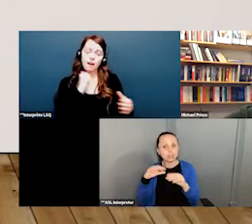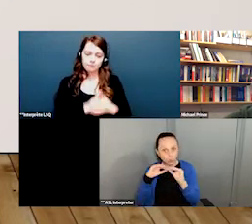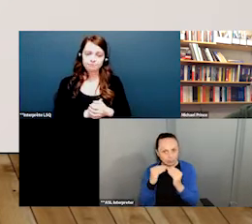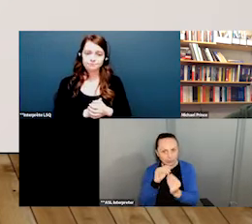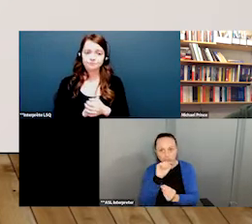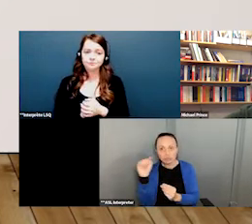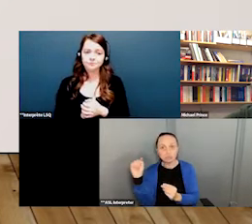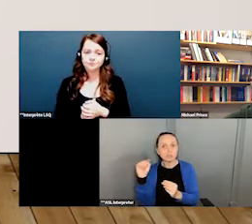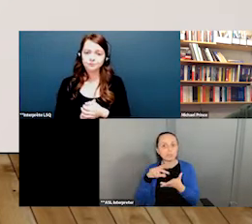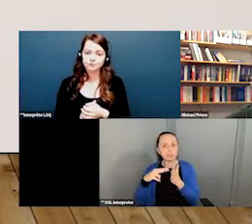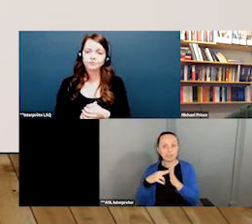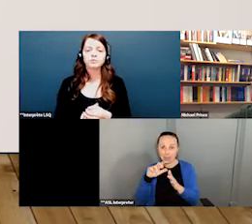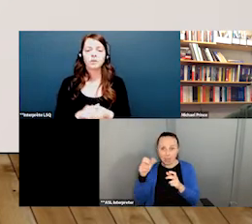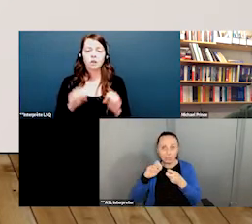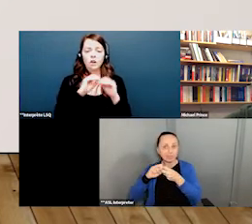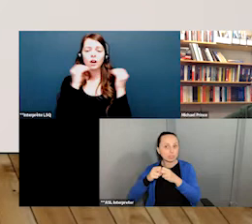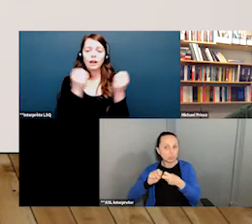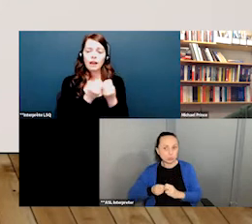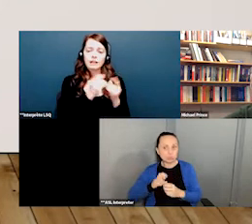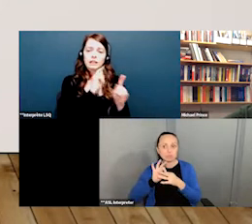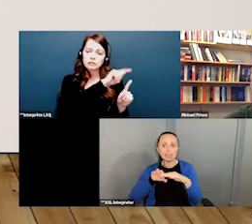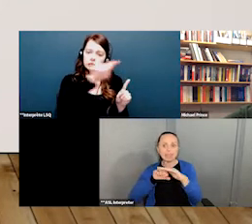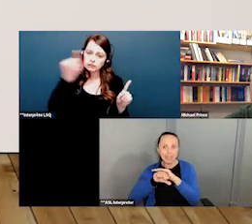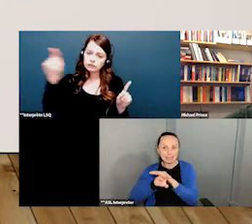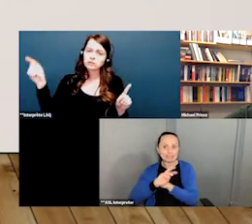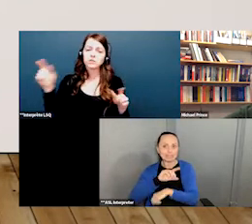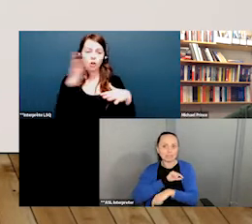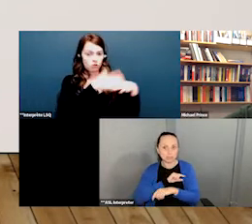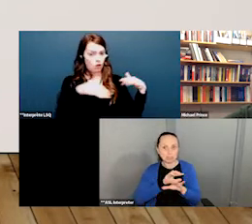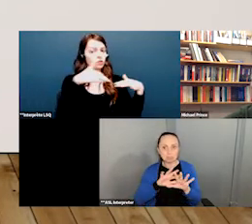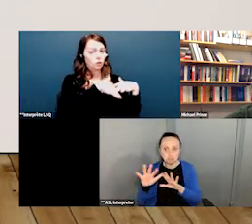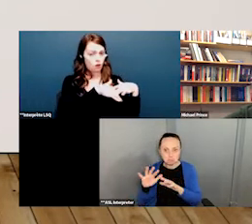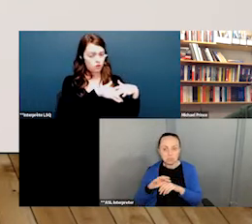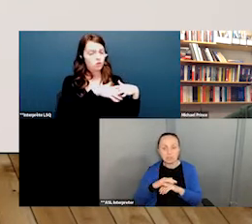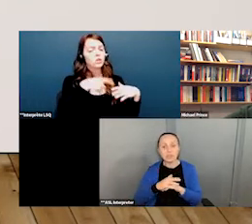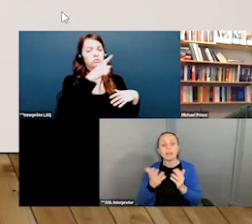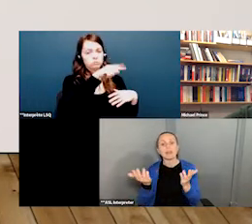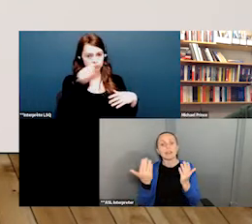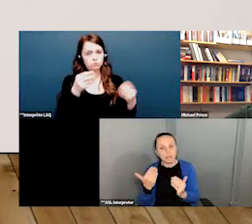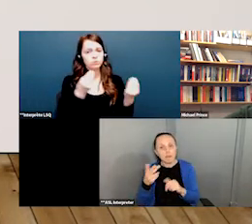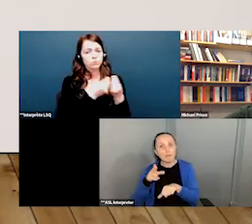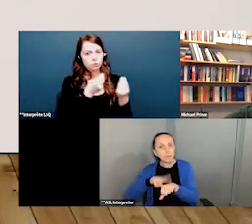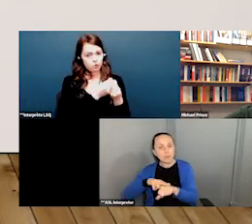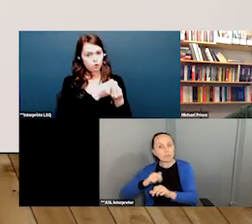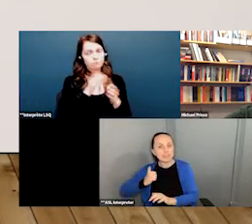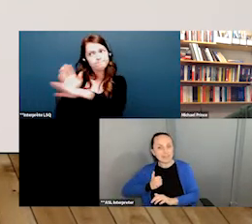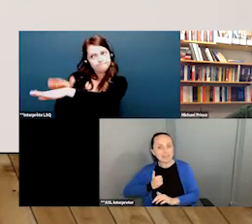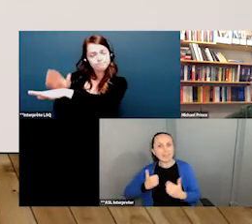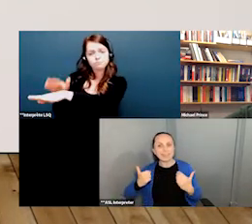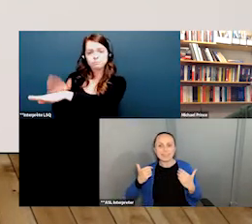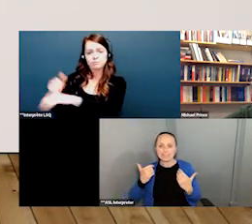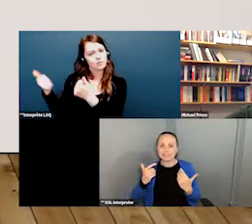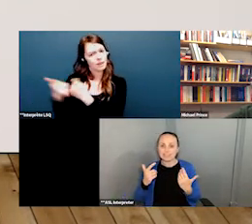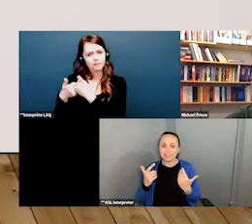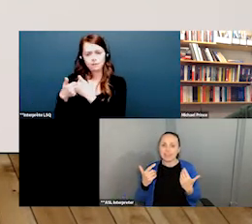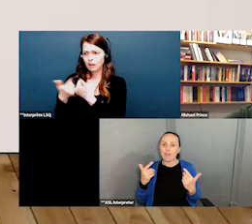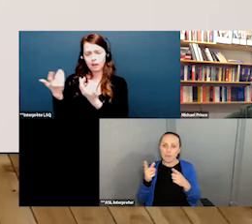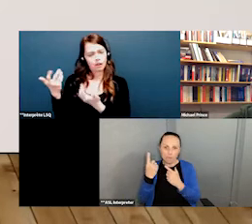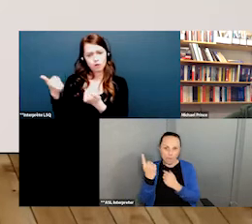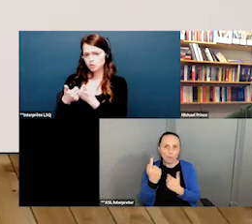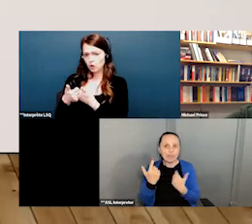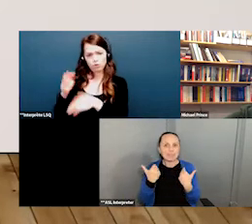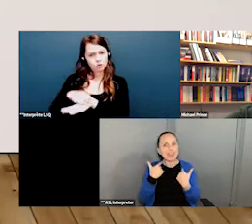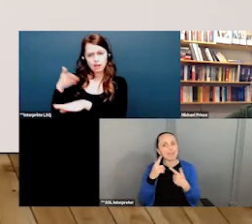which raises other issues of access and eligibility. And then there's, of course, in Canada, there's never too far away the question